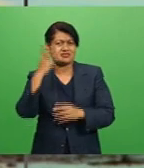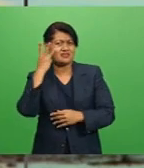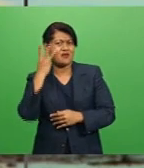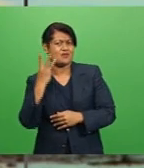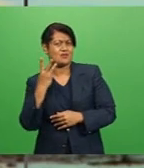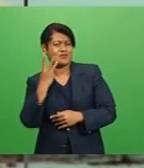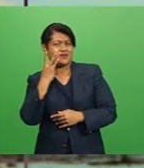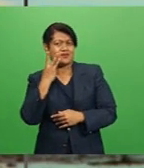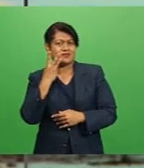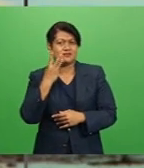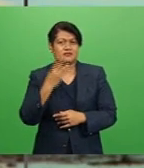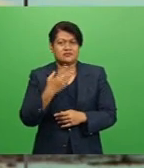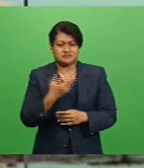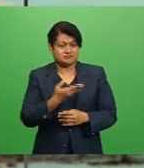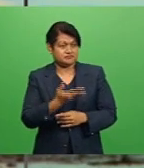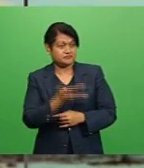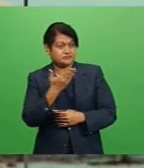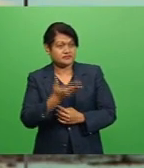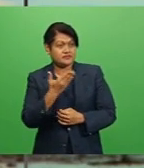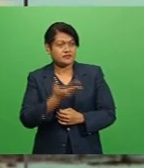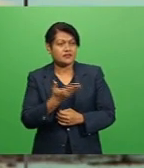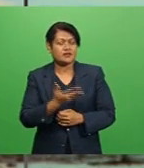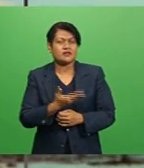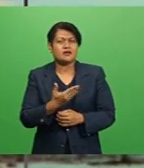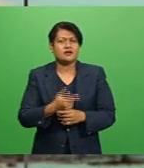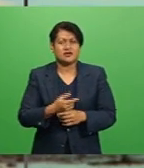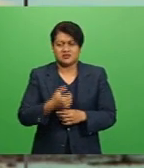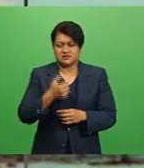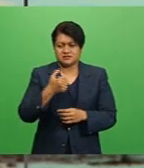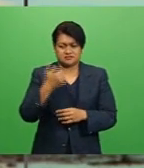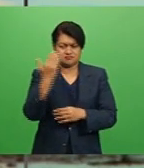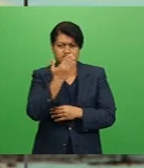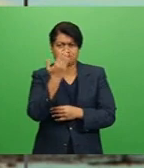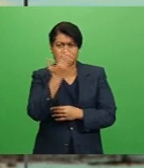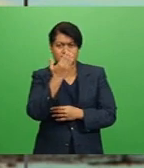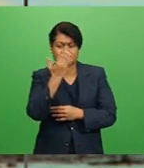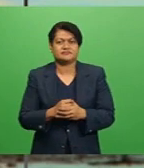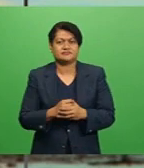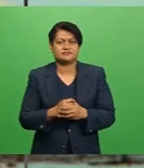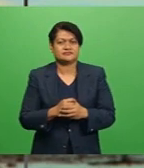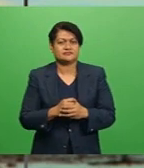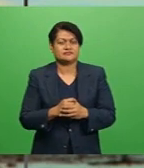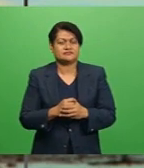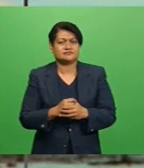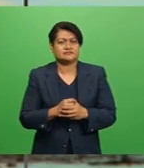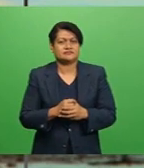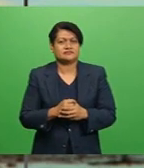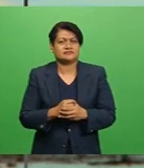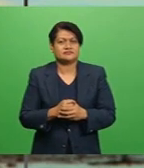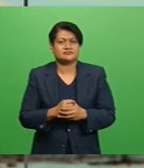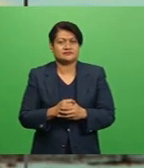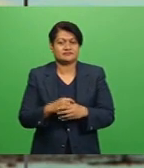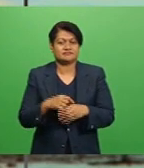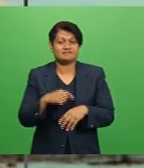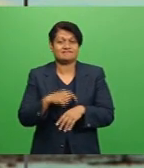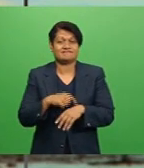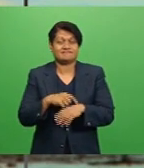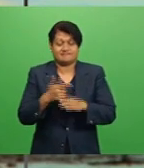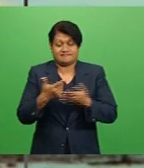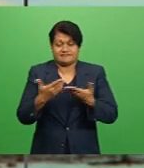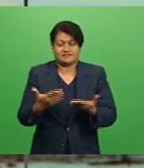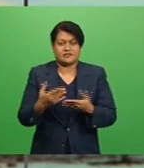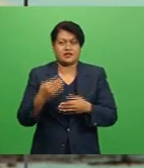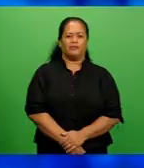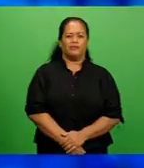$36 million at movie theaters around the world since its release on Christmas Day. And time now for tonight's business